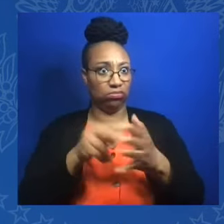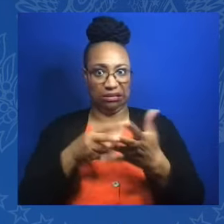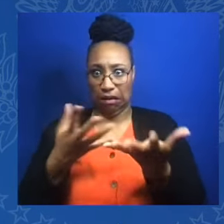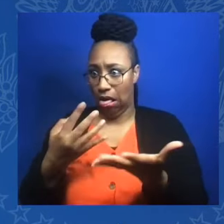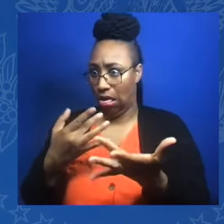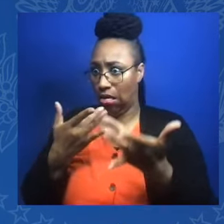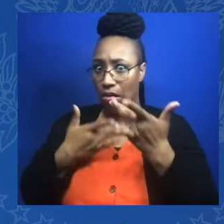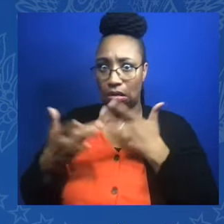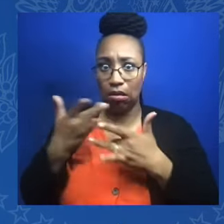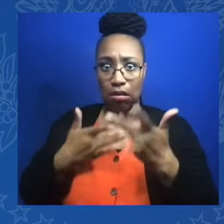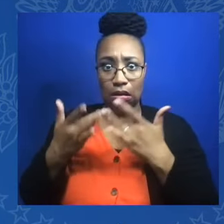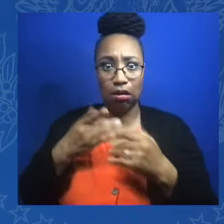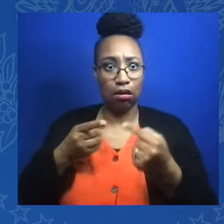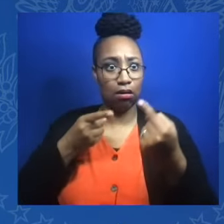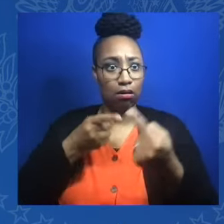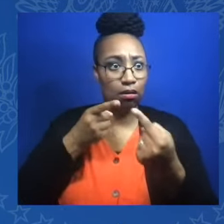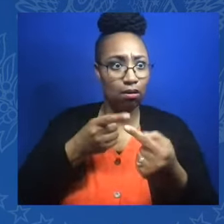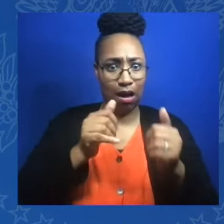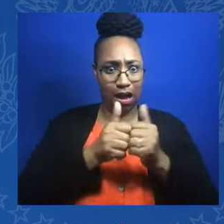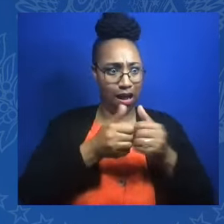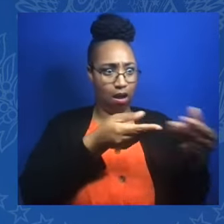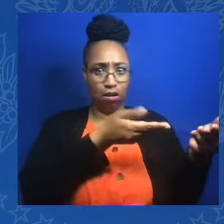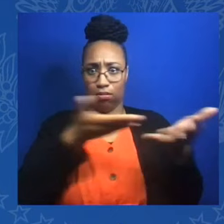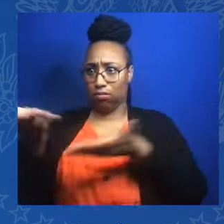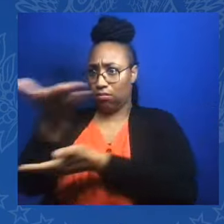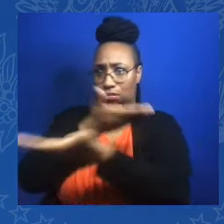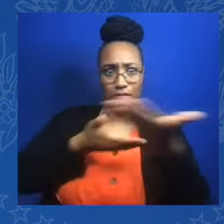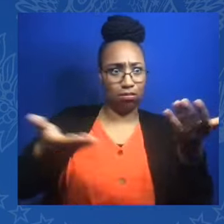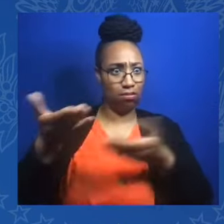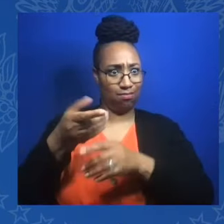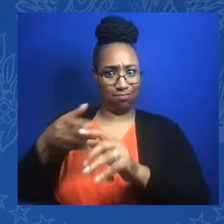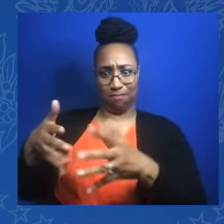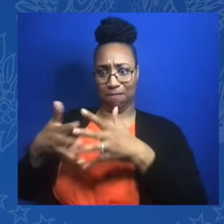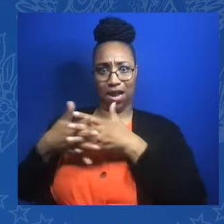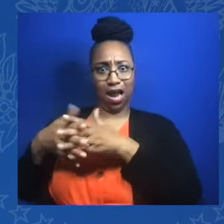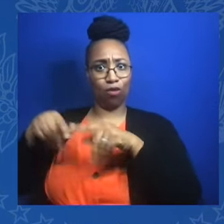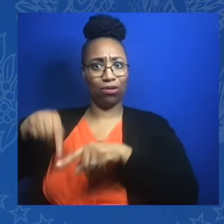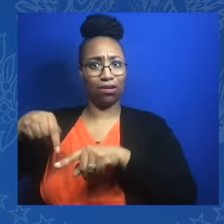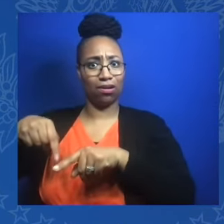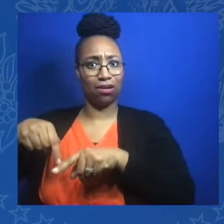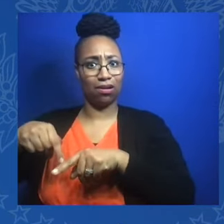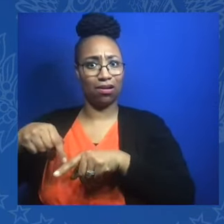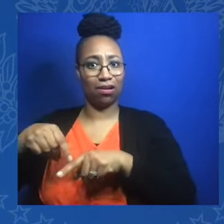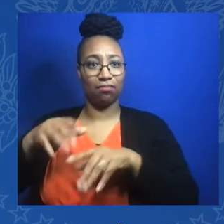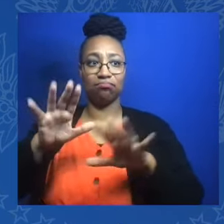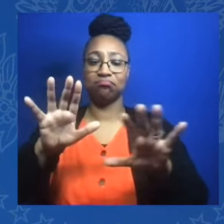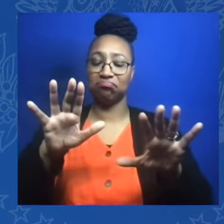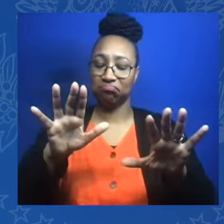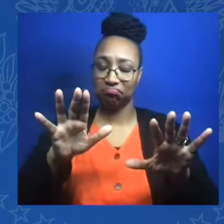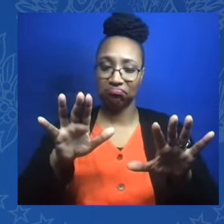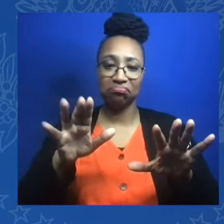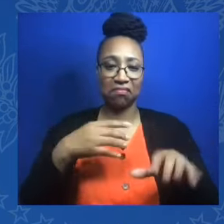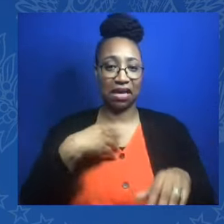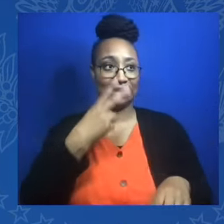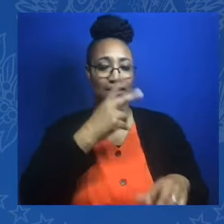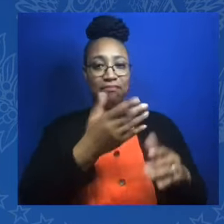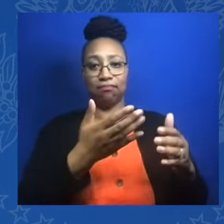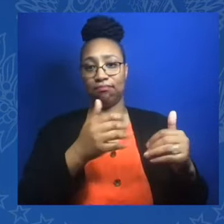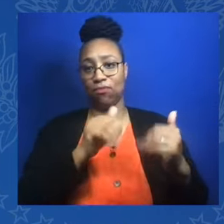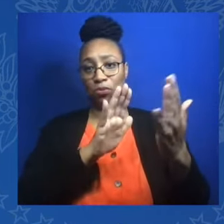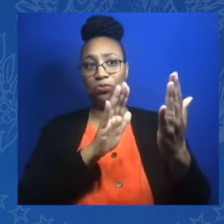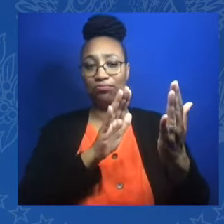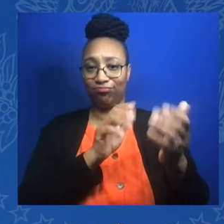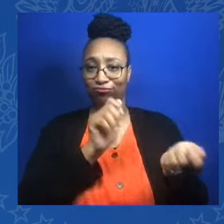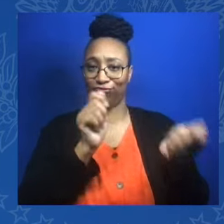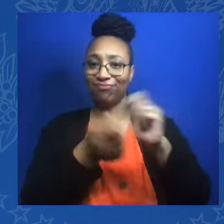way. Our nations are blessed with incredible natural resources. Canada in particular has large quantities of